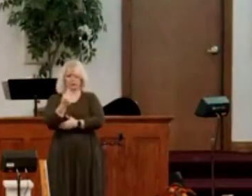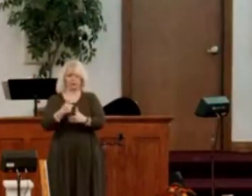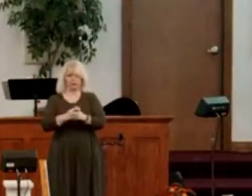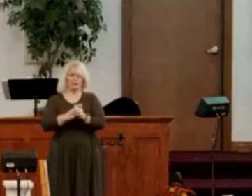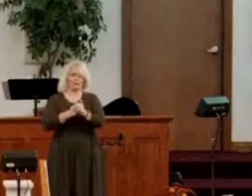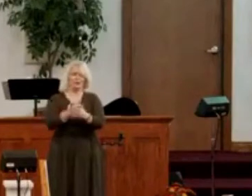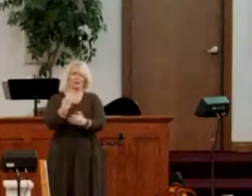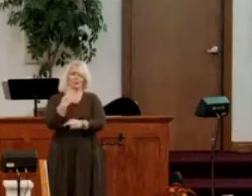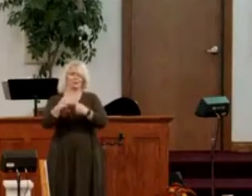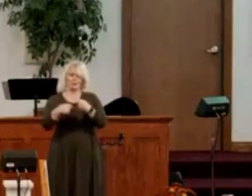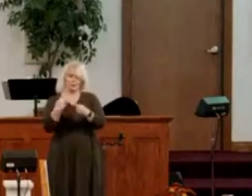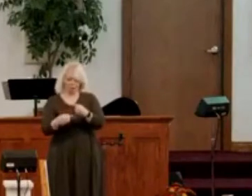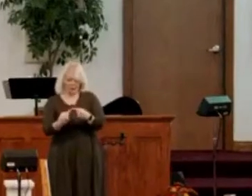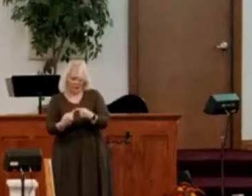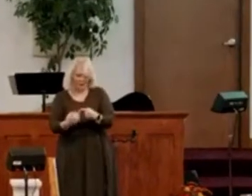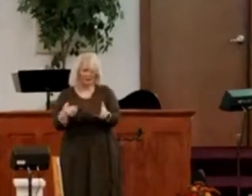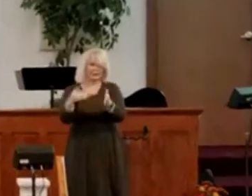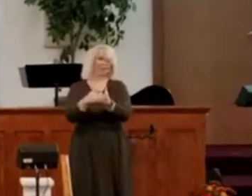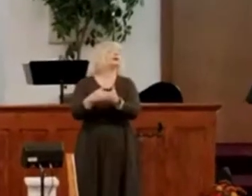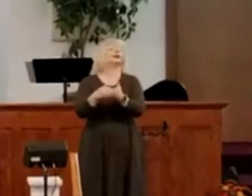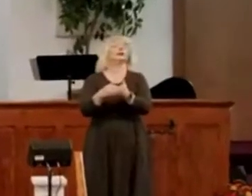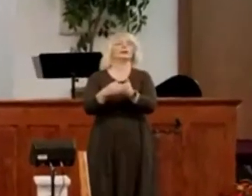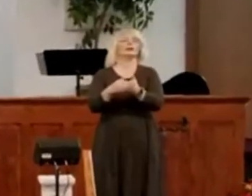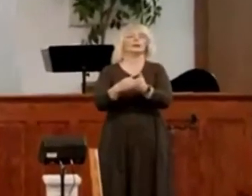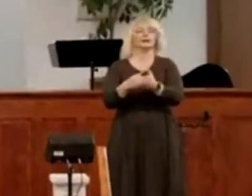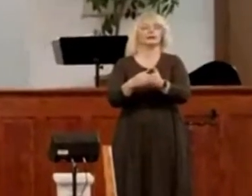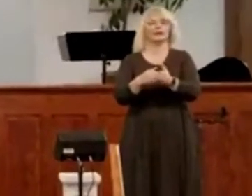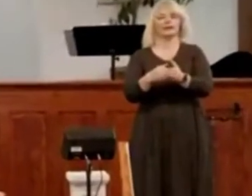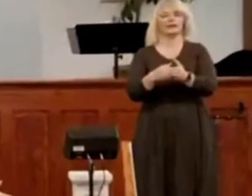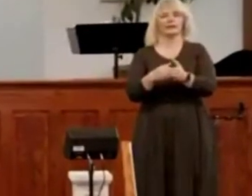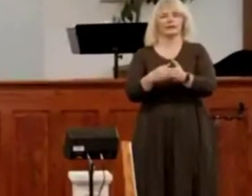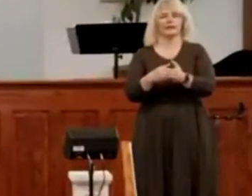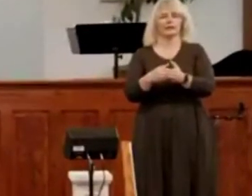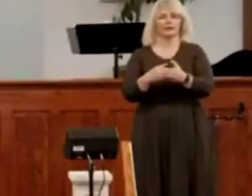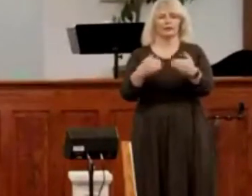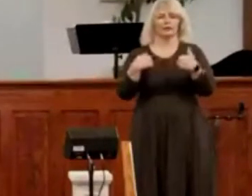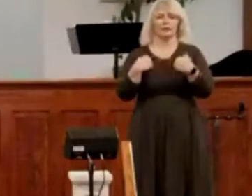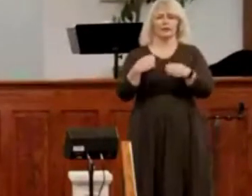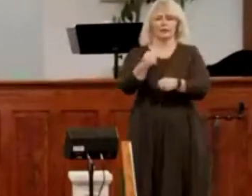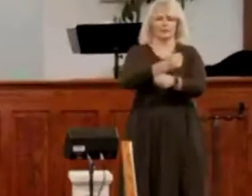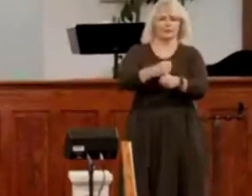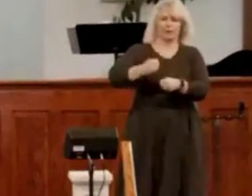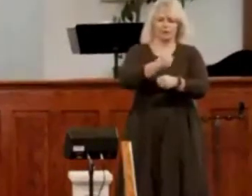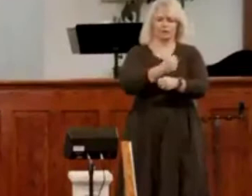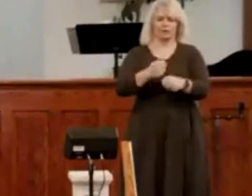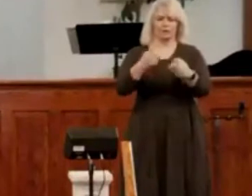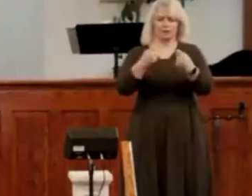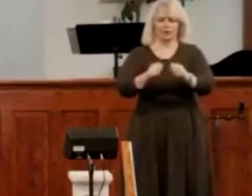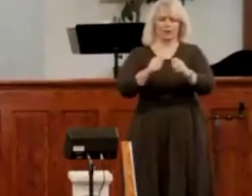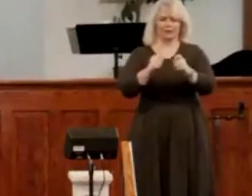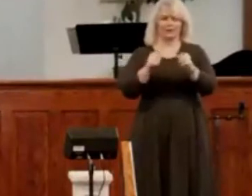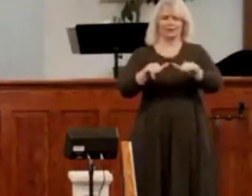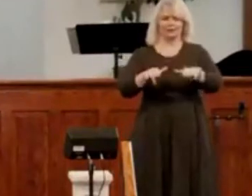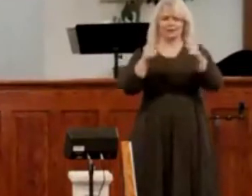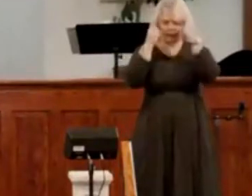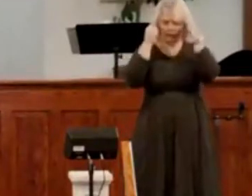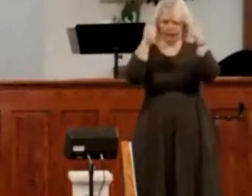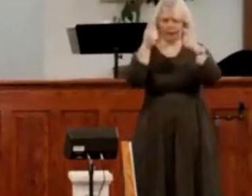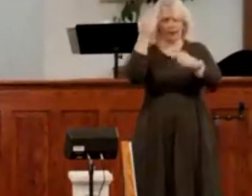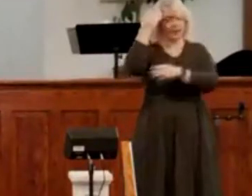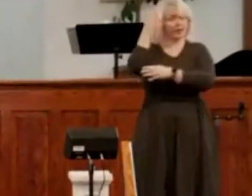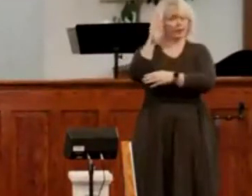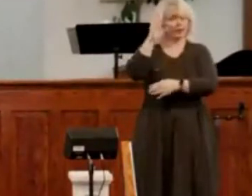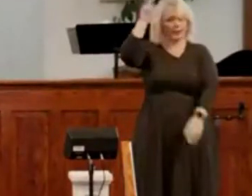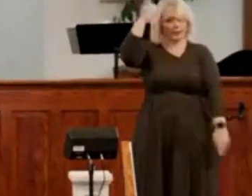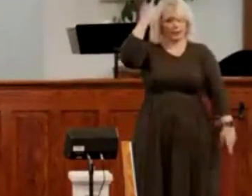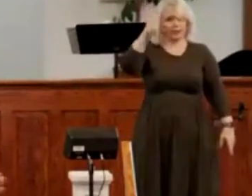over in Eleanor, and that catches up with me pretty soon. So we got some coffee down here, going to keep me awake during sermon. Oh, by the way, if I don't know you, Pastor